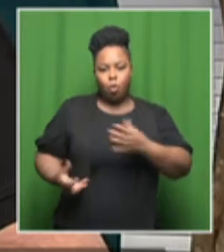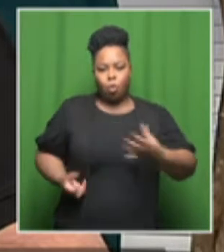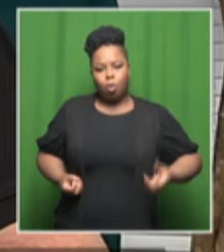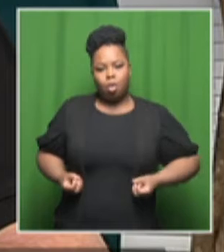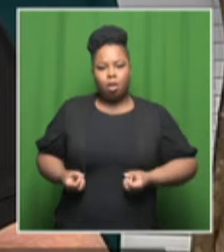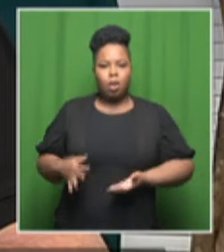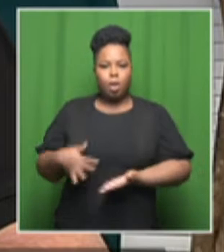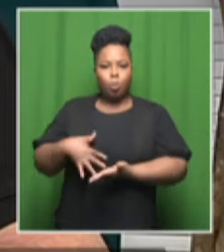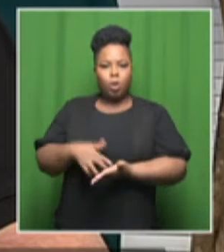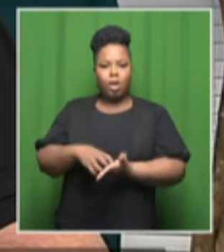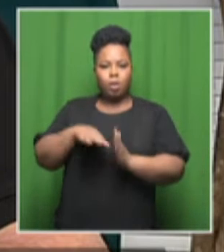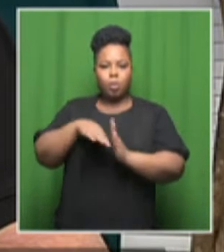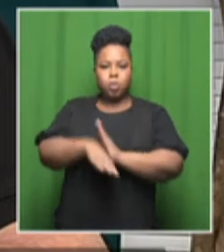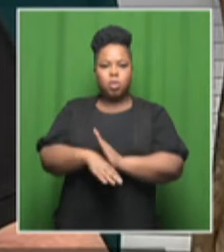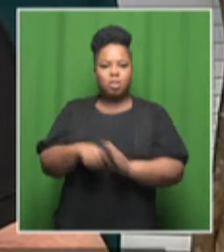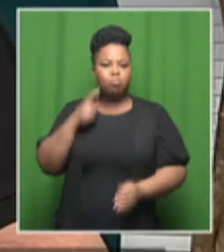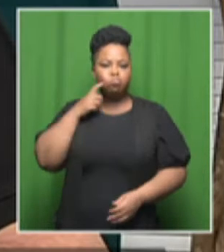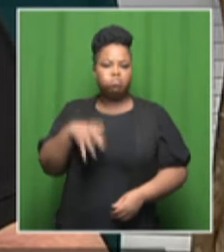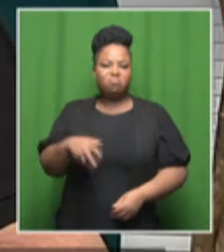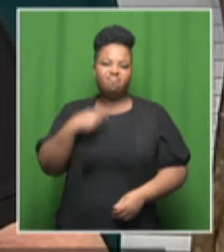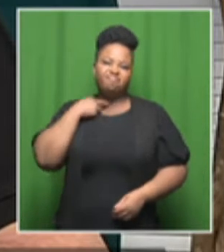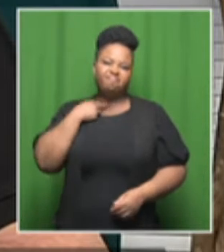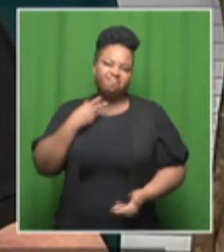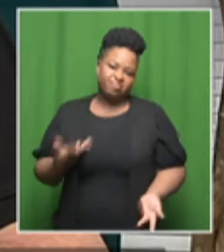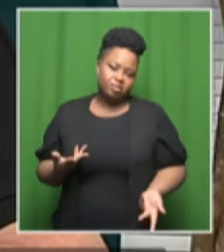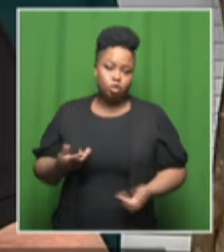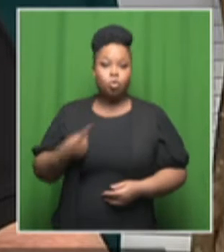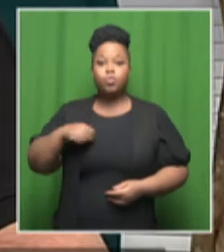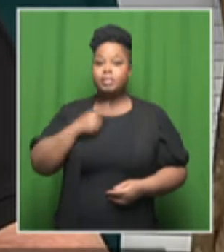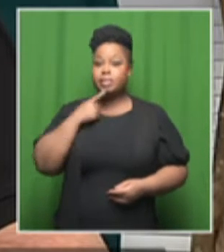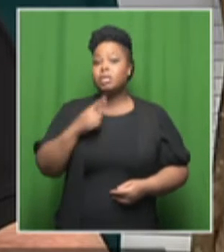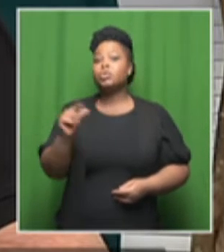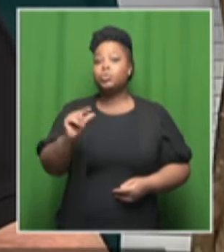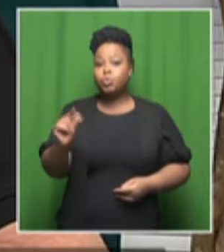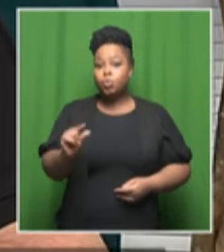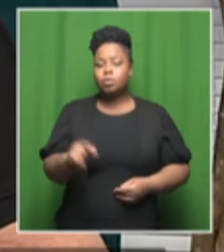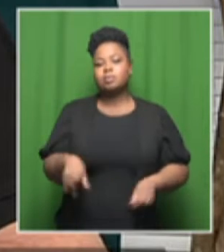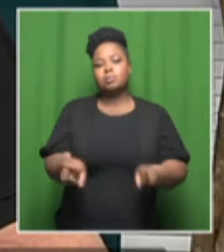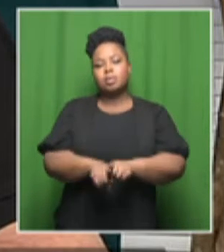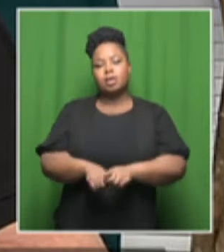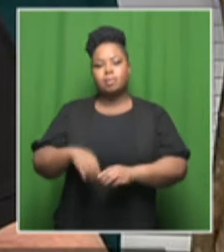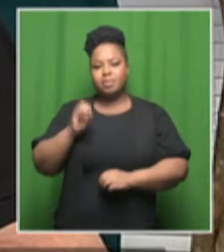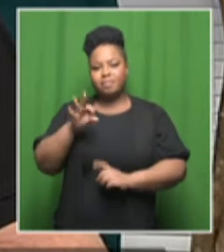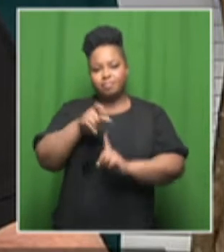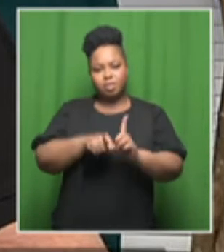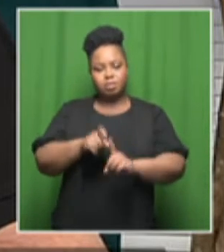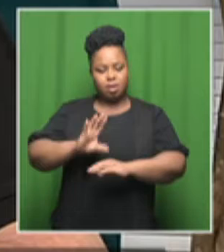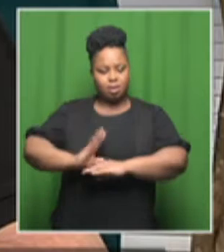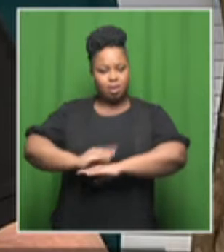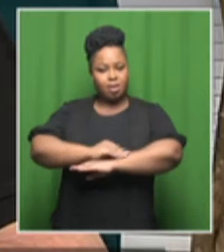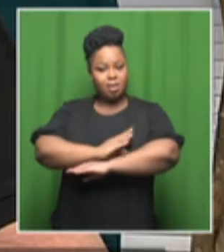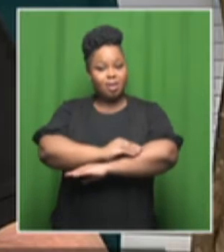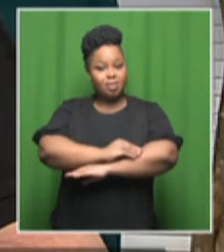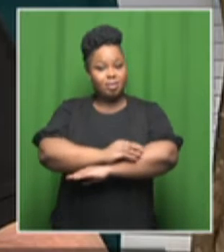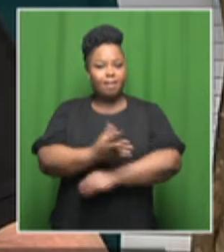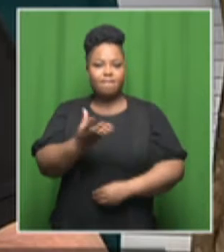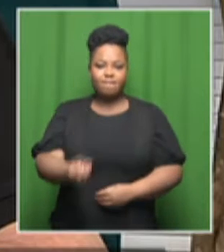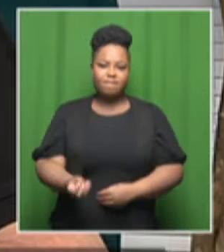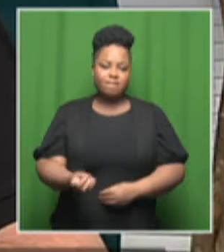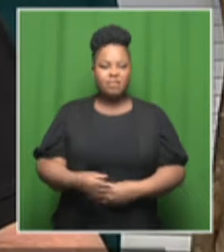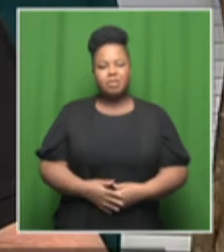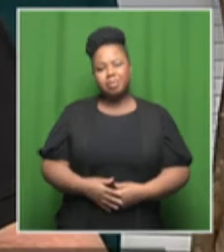soon as possible. And in cases of cancer, we, as soon as